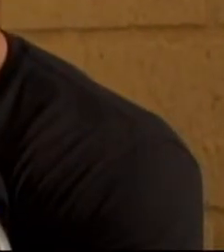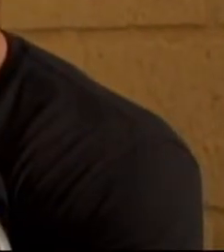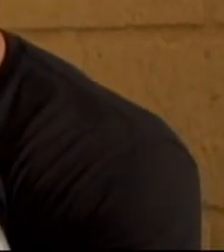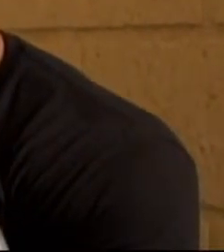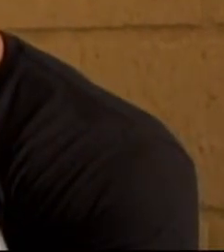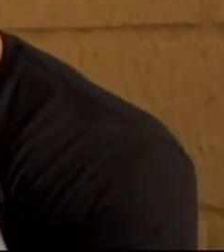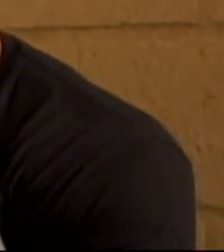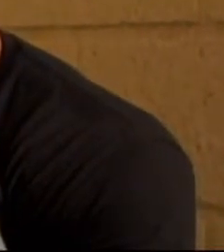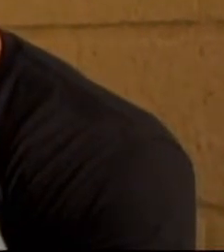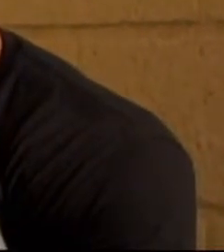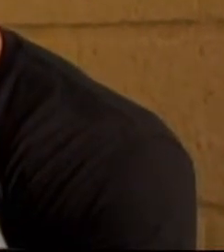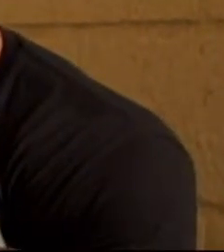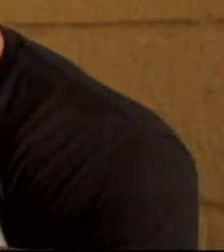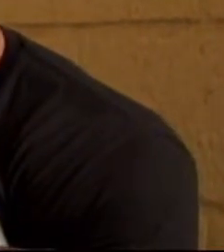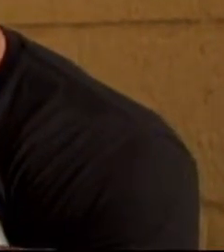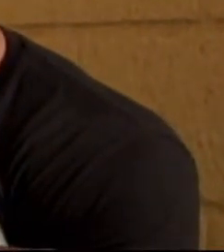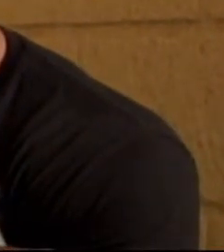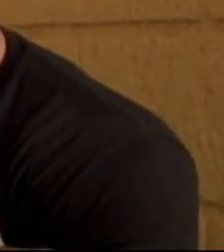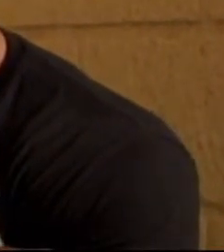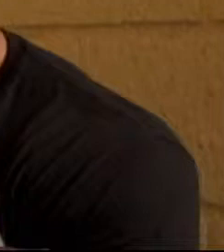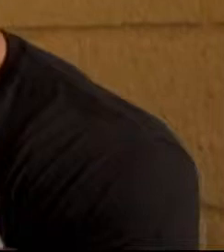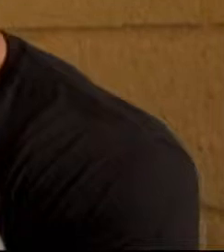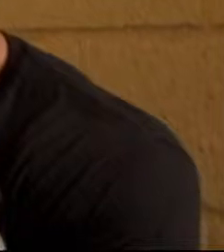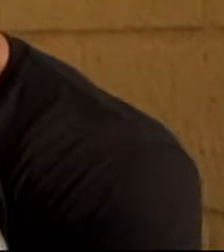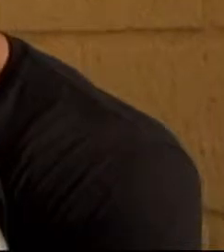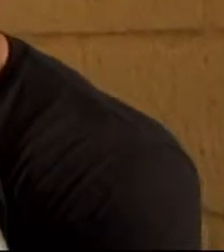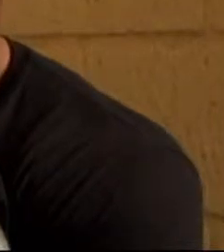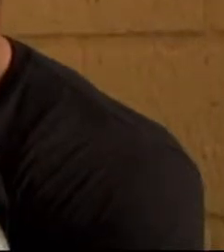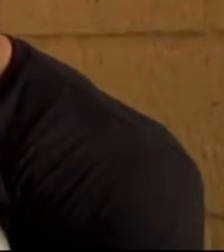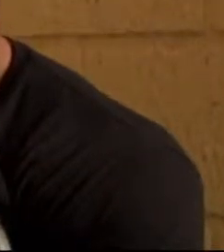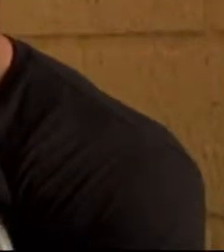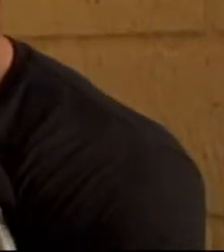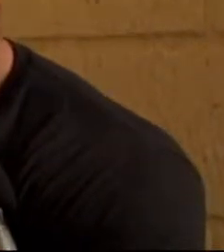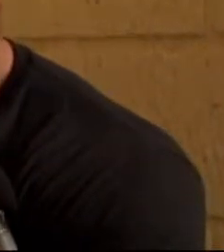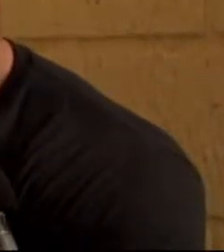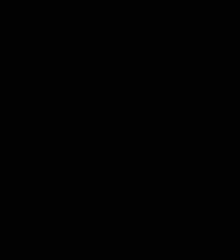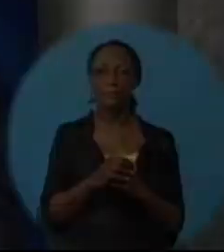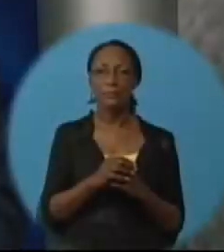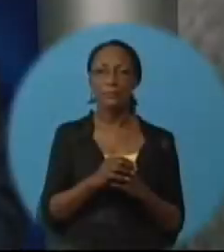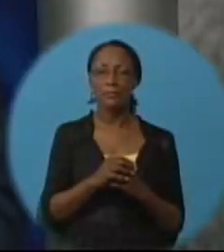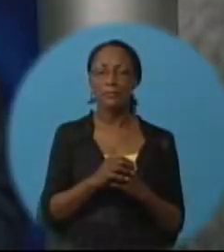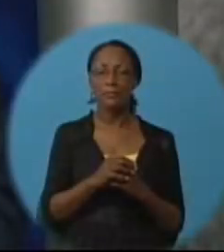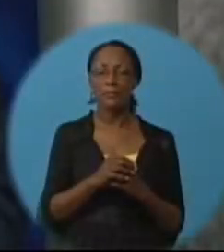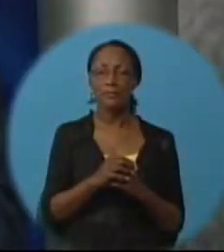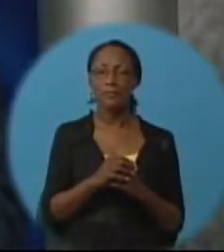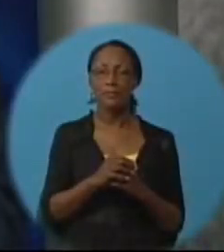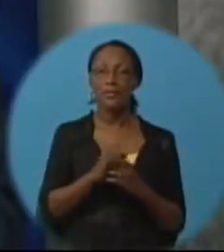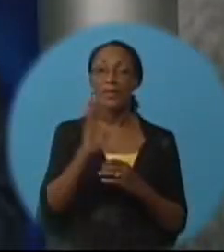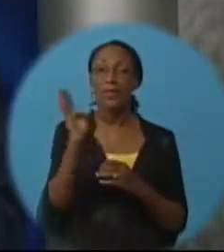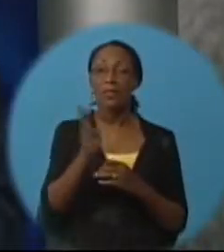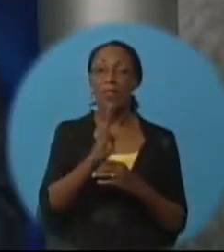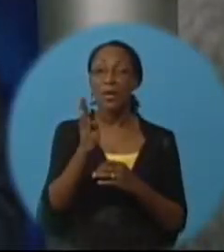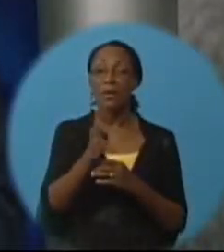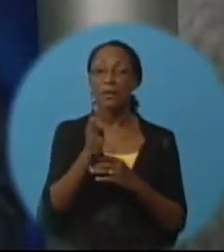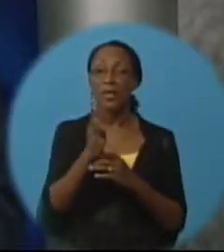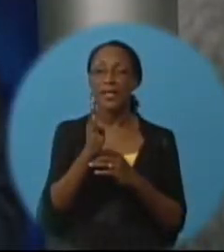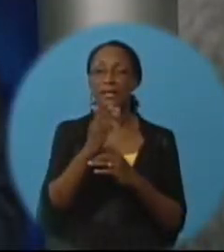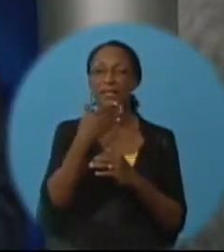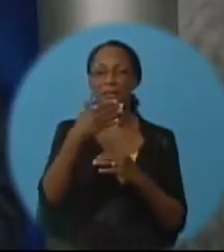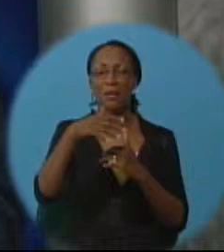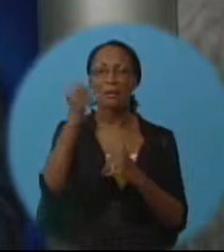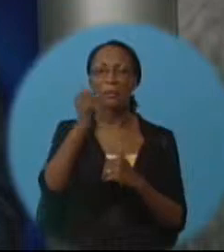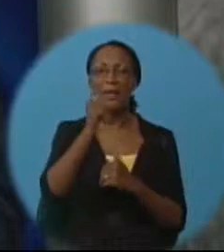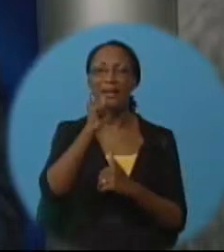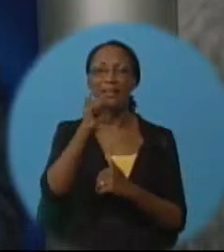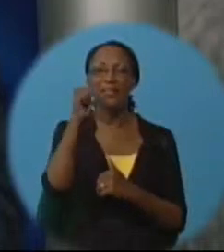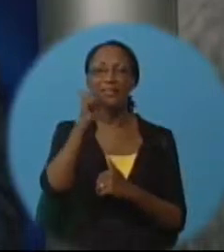able to see that I'm bringing and enjoy it. Barbados' top female surfer,